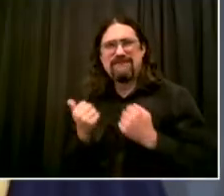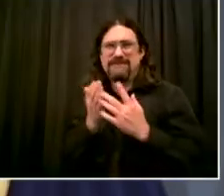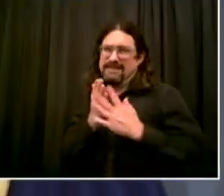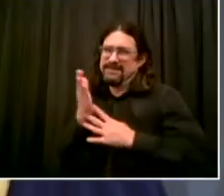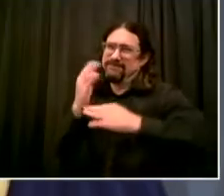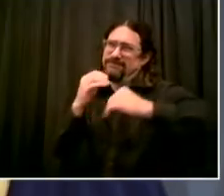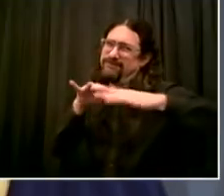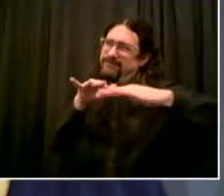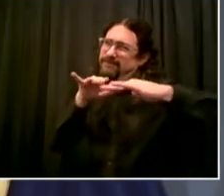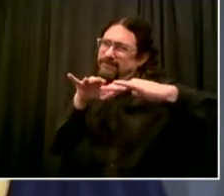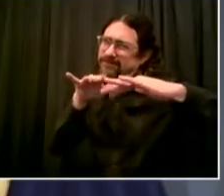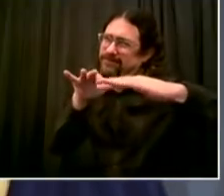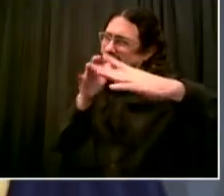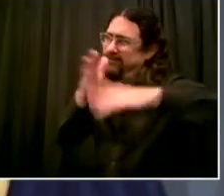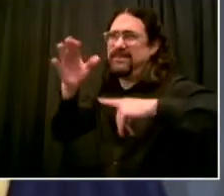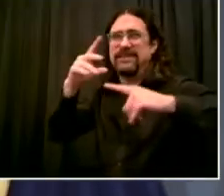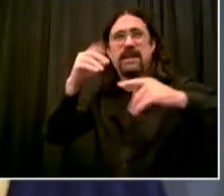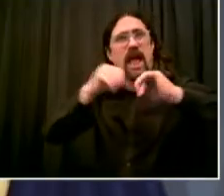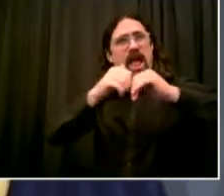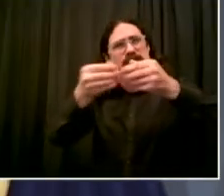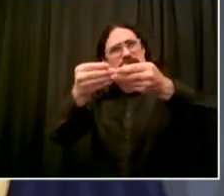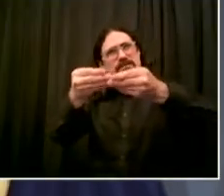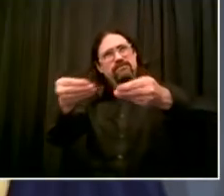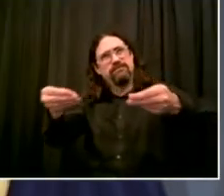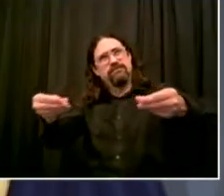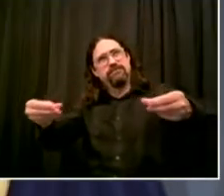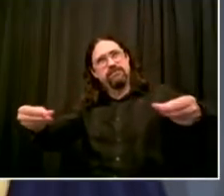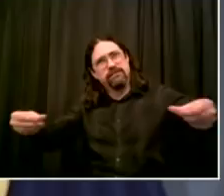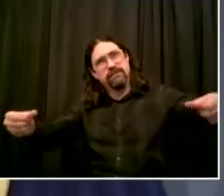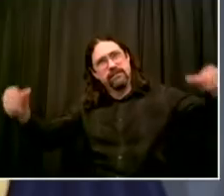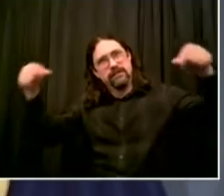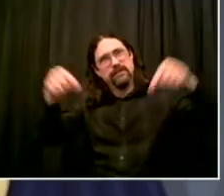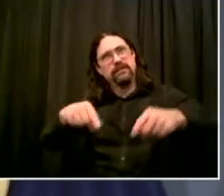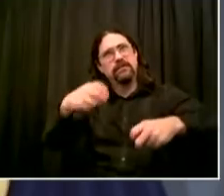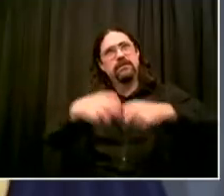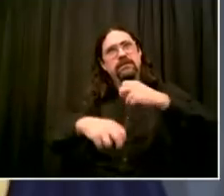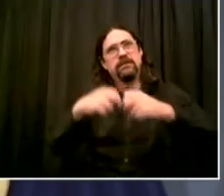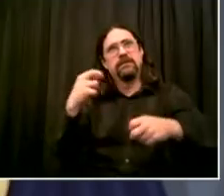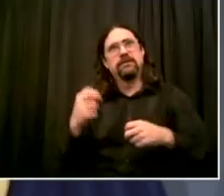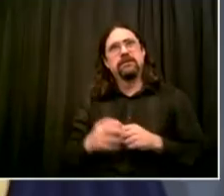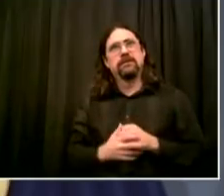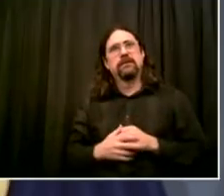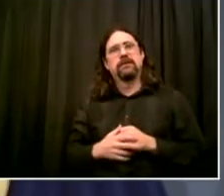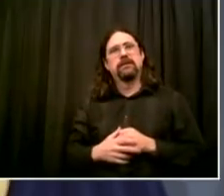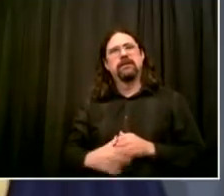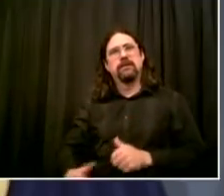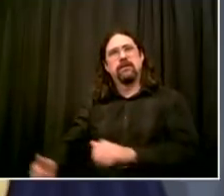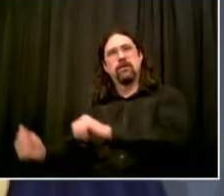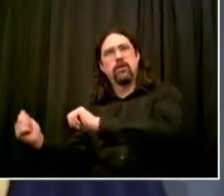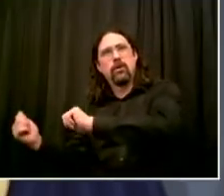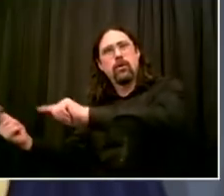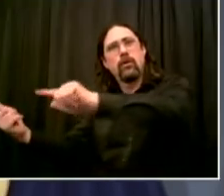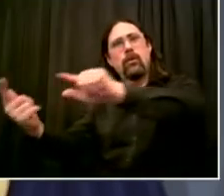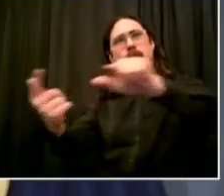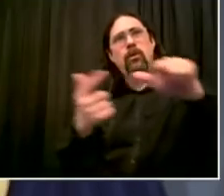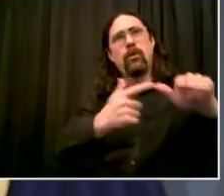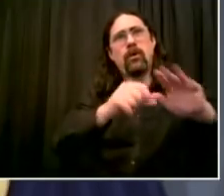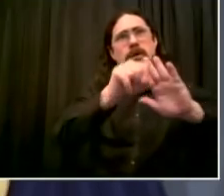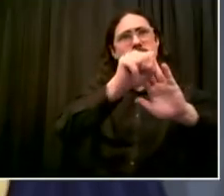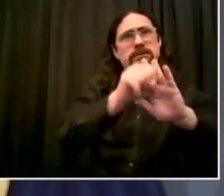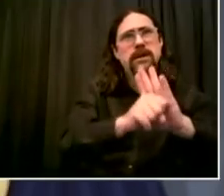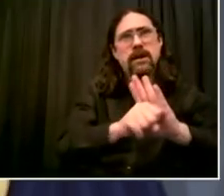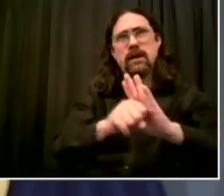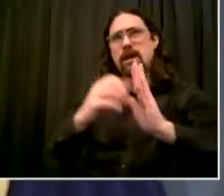officials, police, all institutions of society understand and respect this movement, we would be taking a huge step to a more peaceful